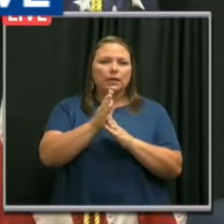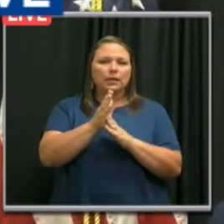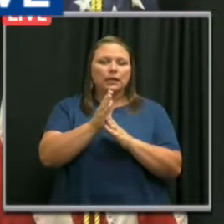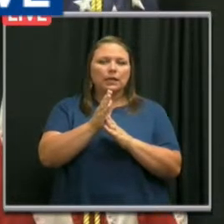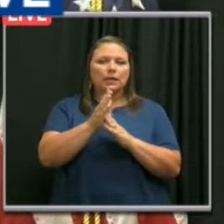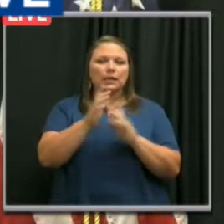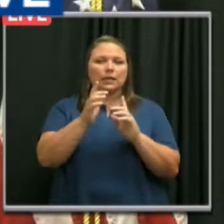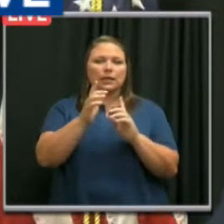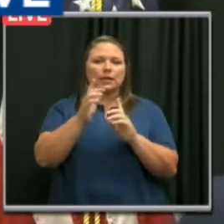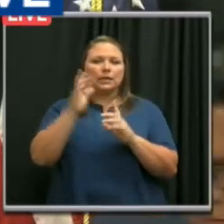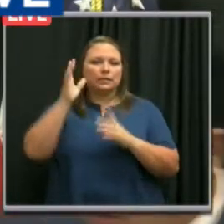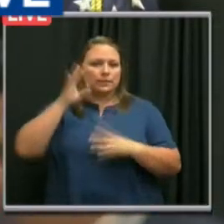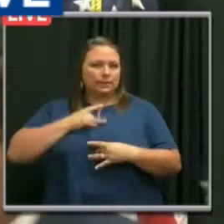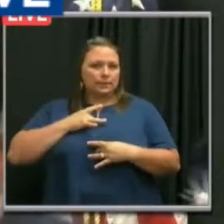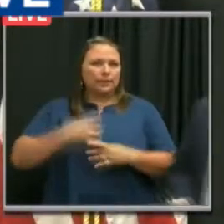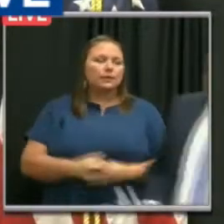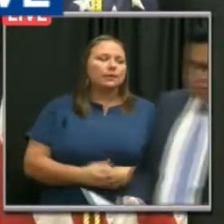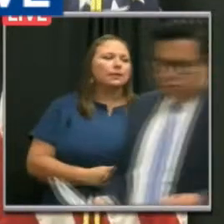Relaxing, yes.